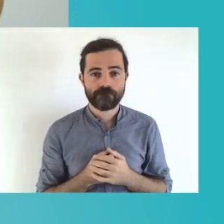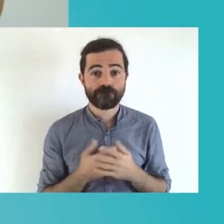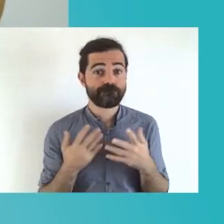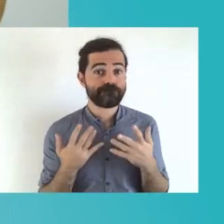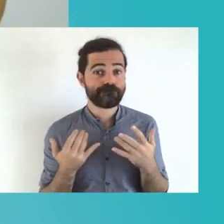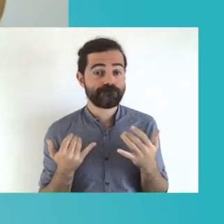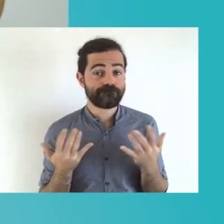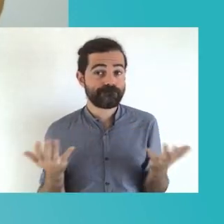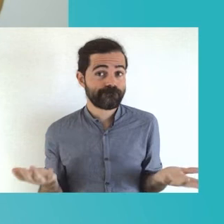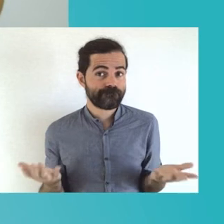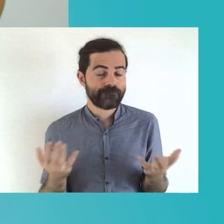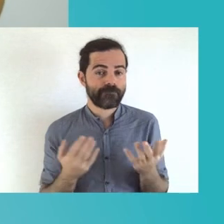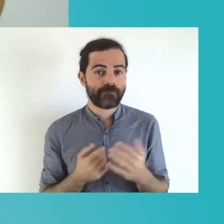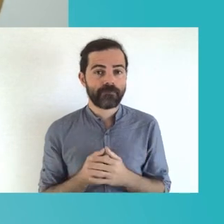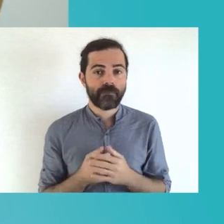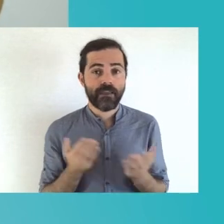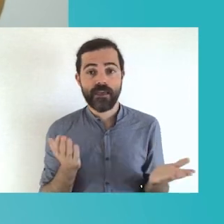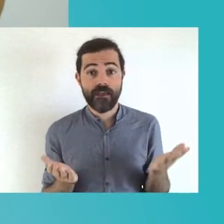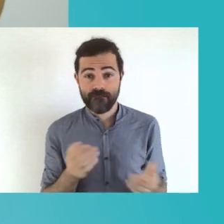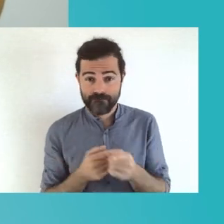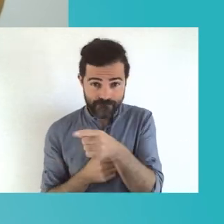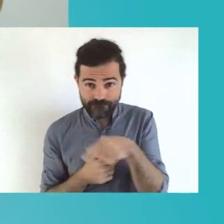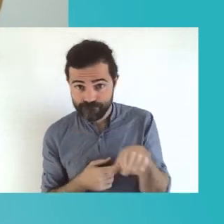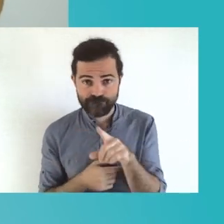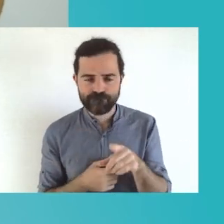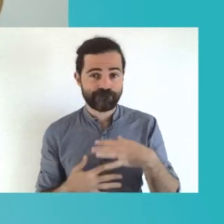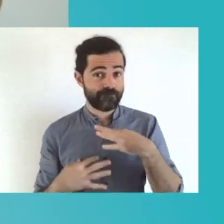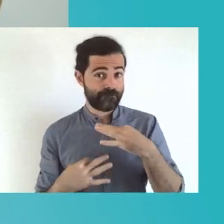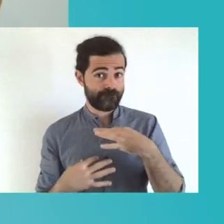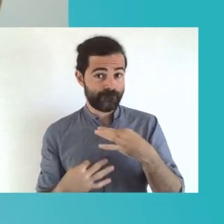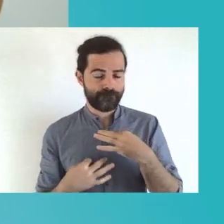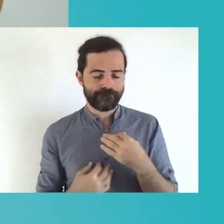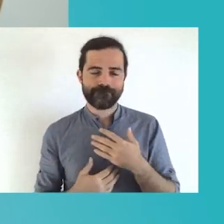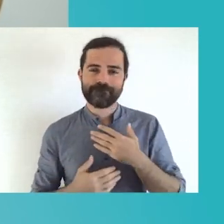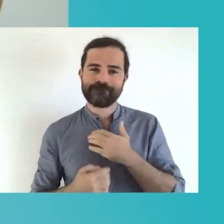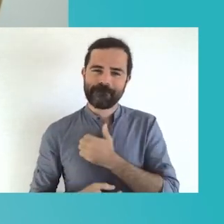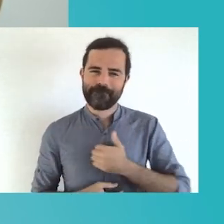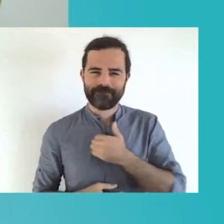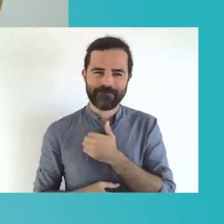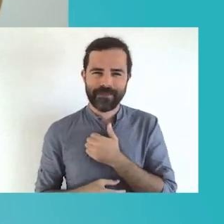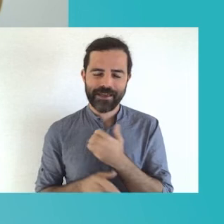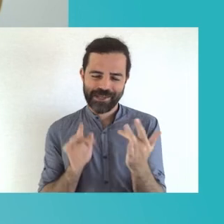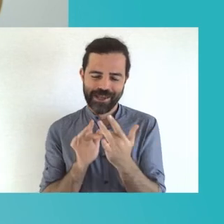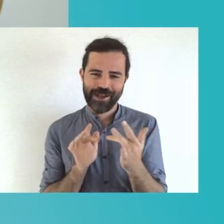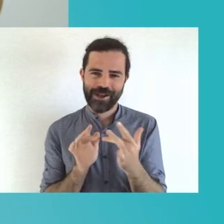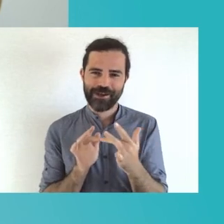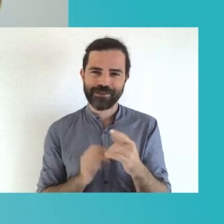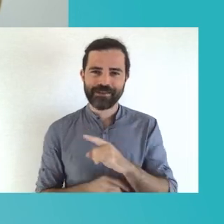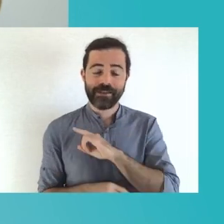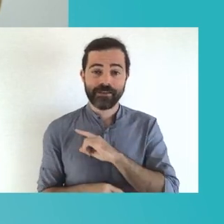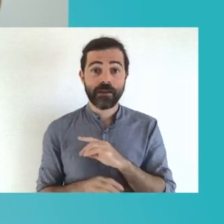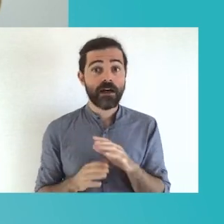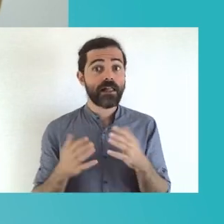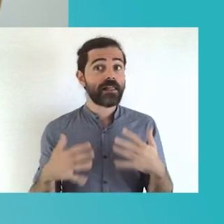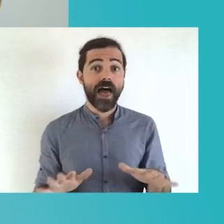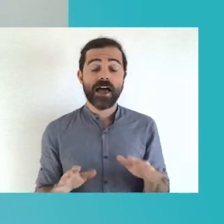market. So, if I aroused on you some interest in knowing Pensium better, please contact us. I'm just thinking